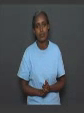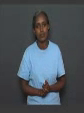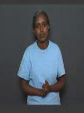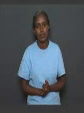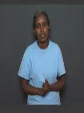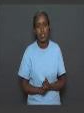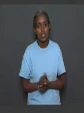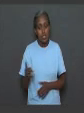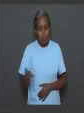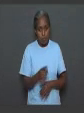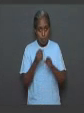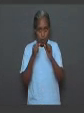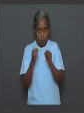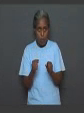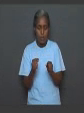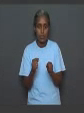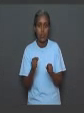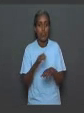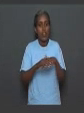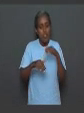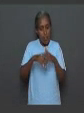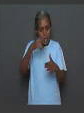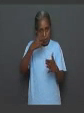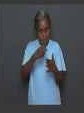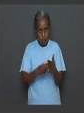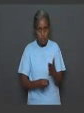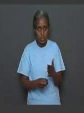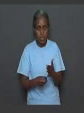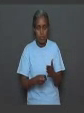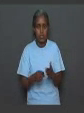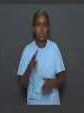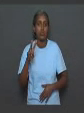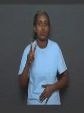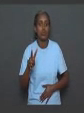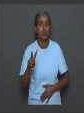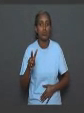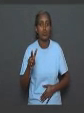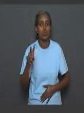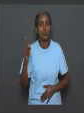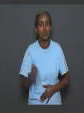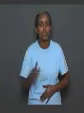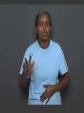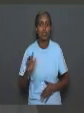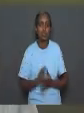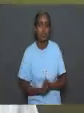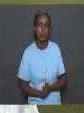The probability of a favorable outcome is 2 in 3.